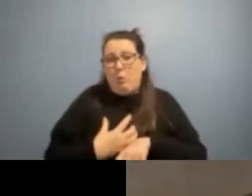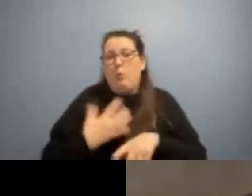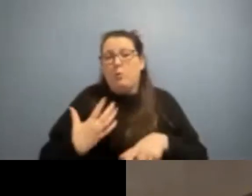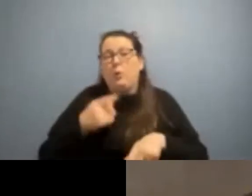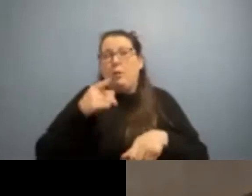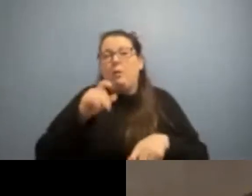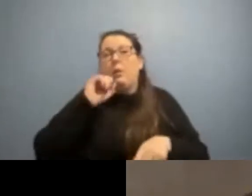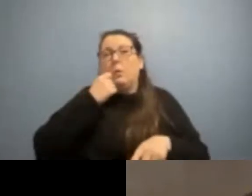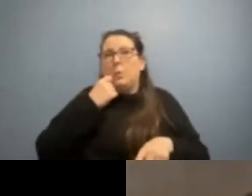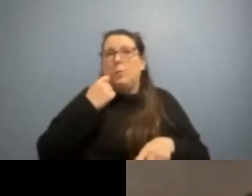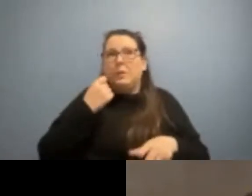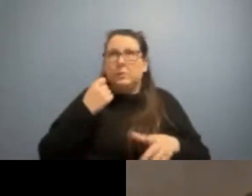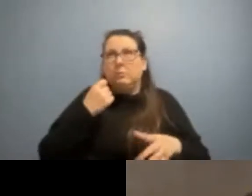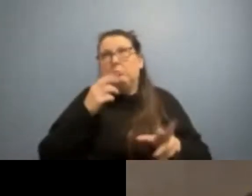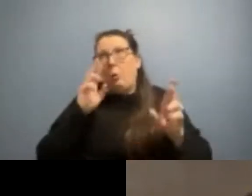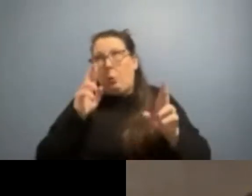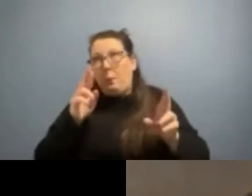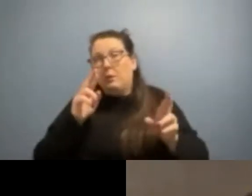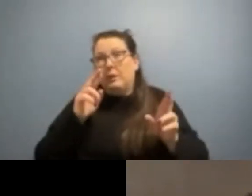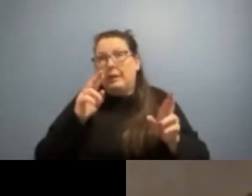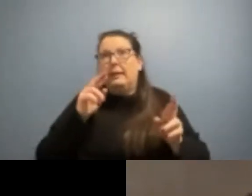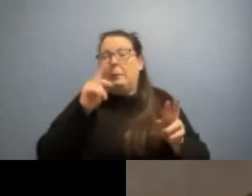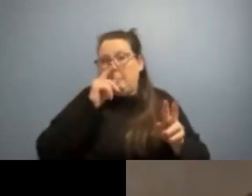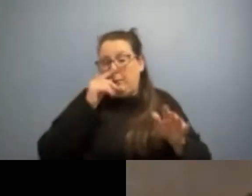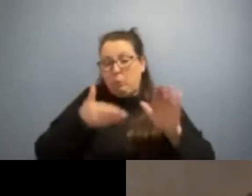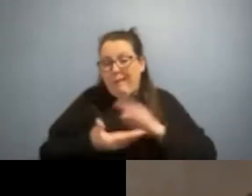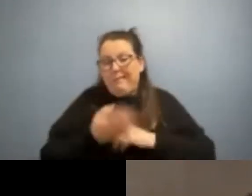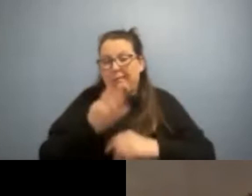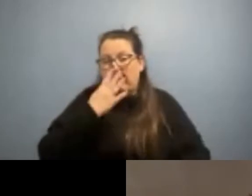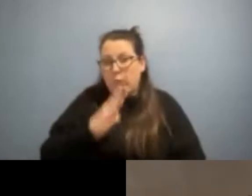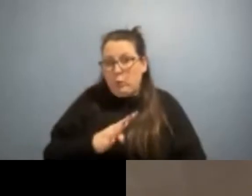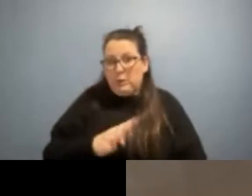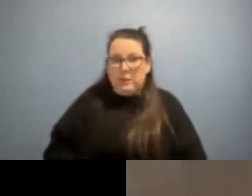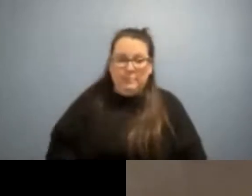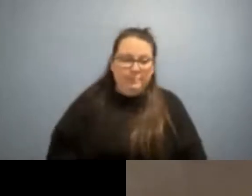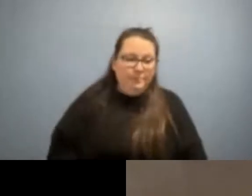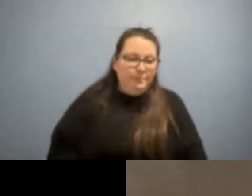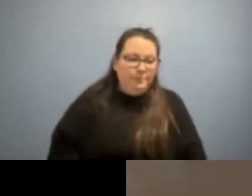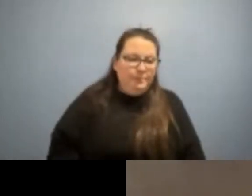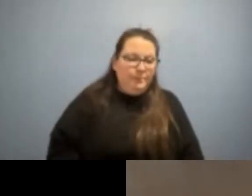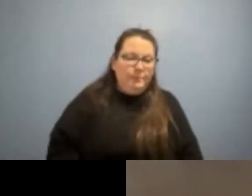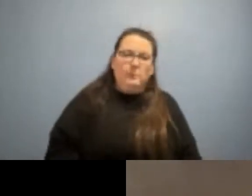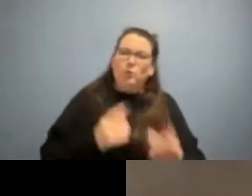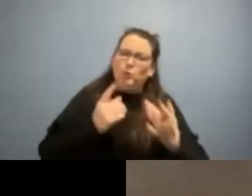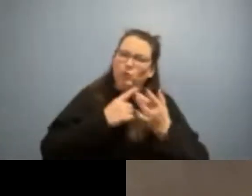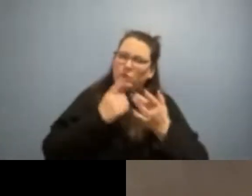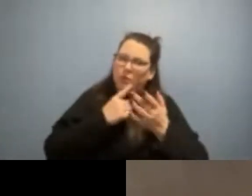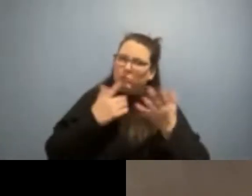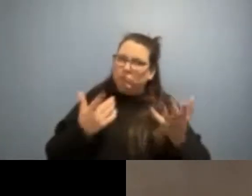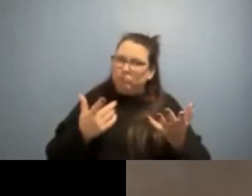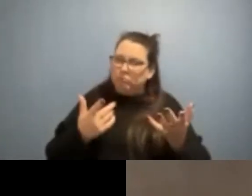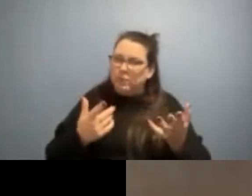under 40, hopefully. Yeah. Great, thank you. And there's another really great question. So someone's had their first dose